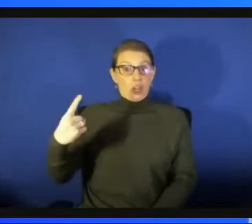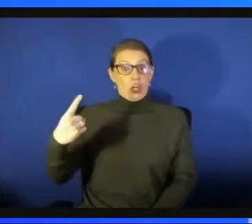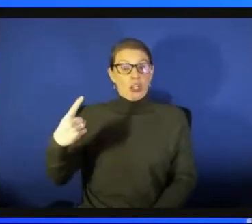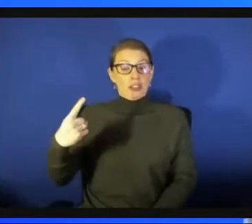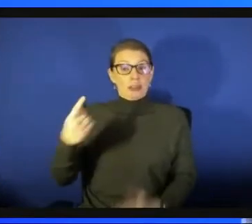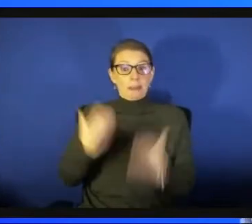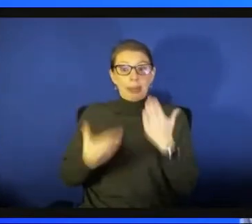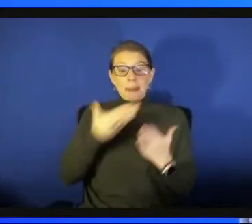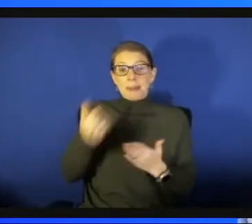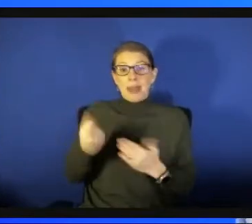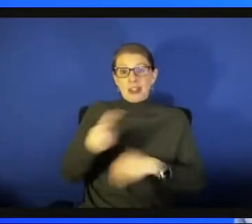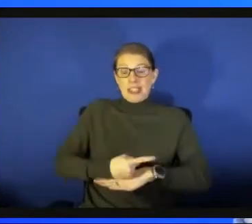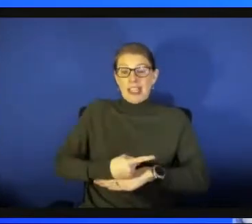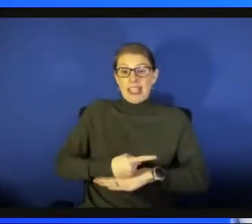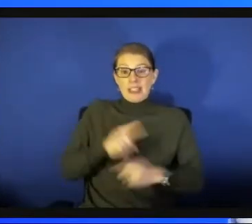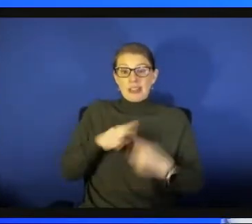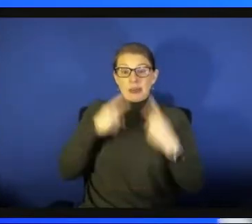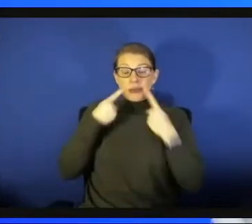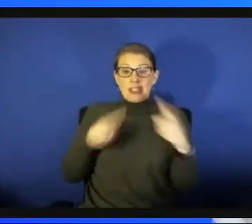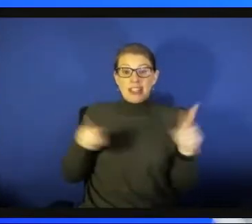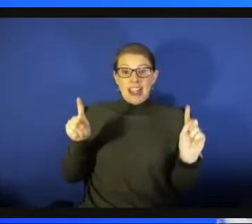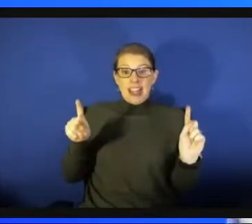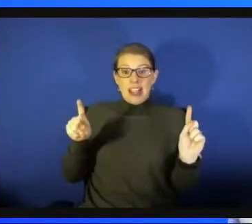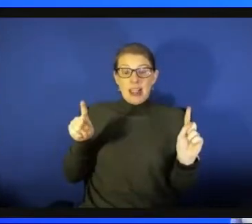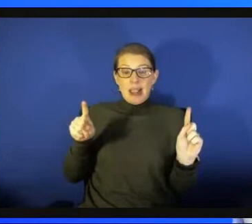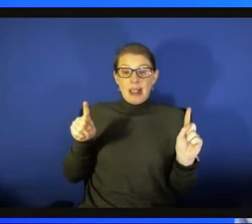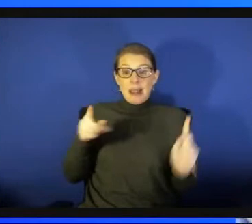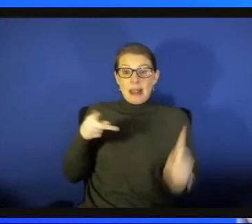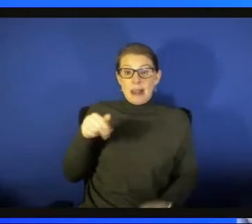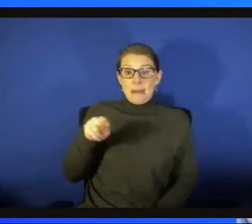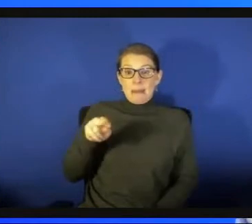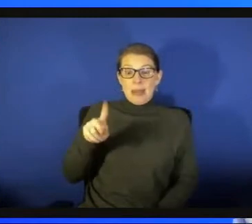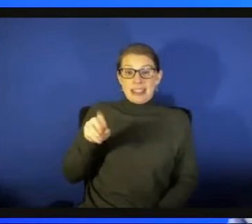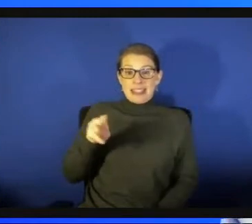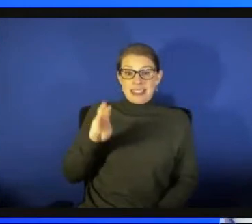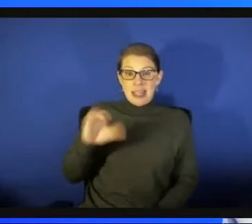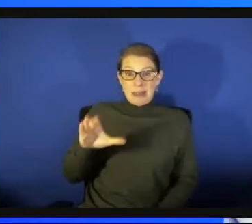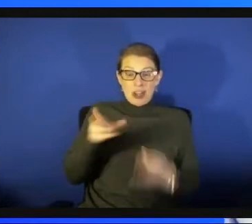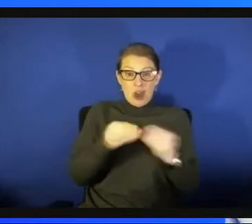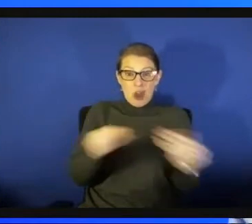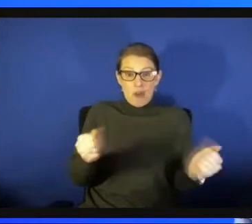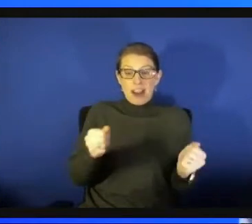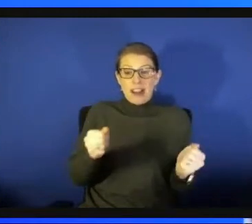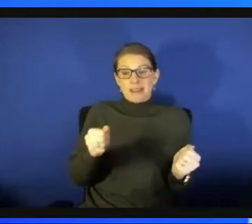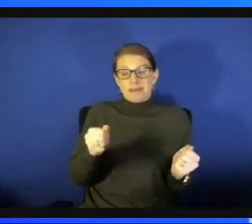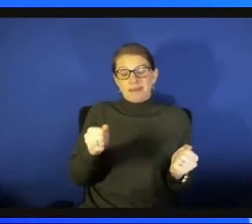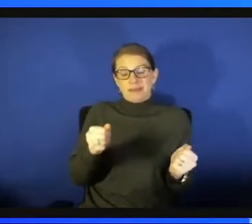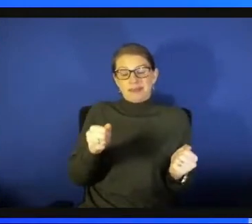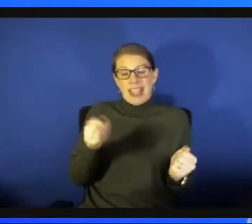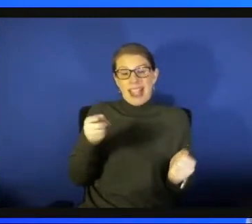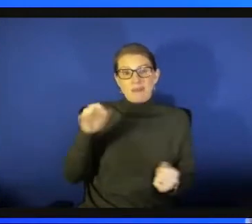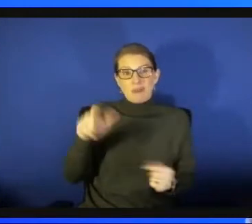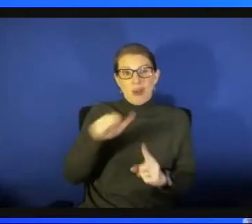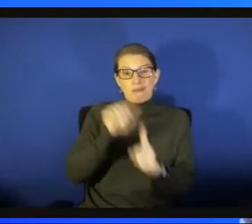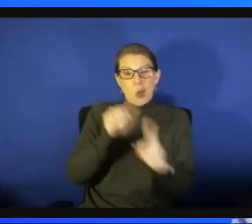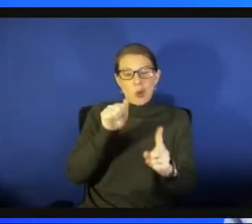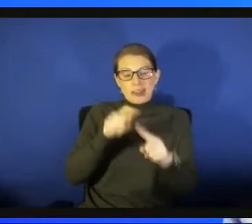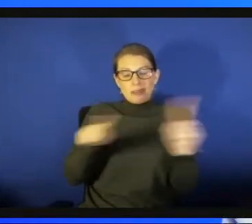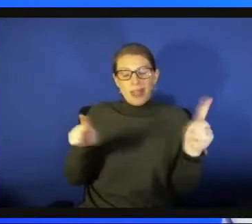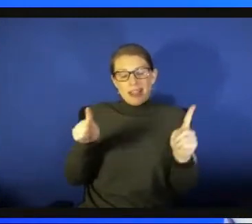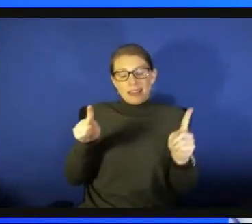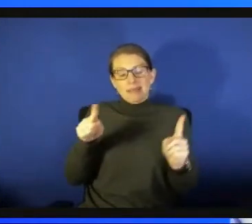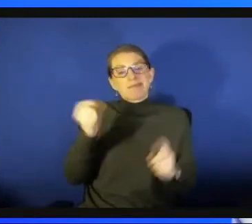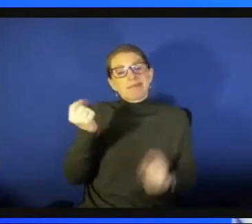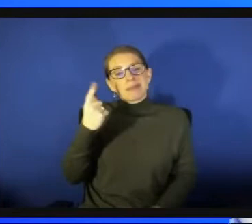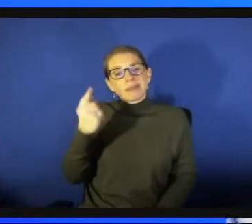day to declare the pandemic over. And April Fools. Nice? Just understand that the pandemic, you know,